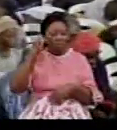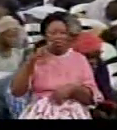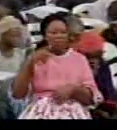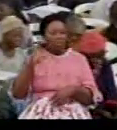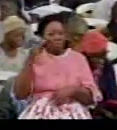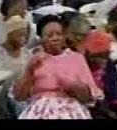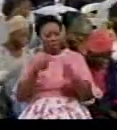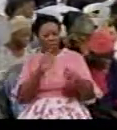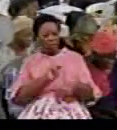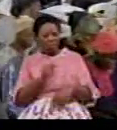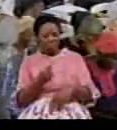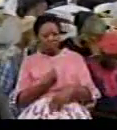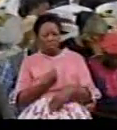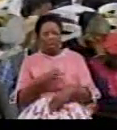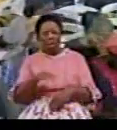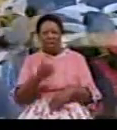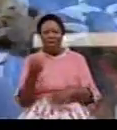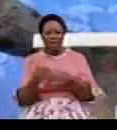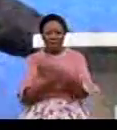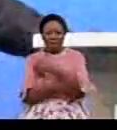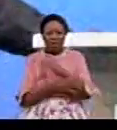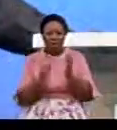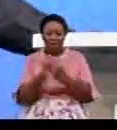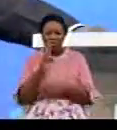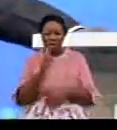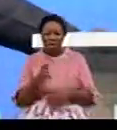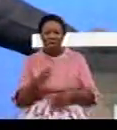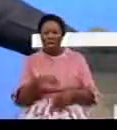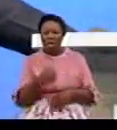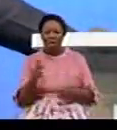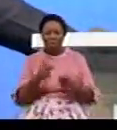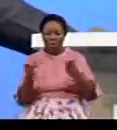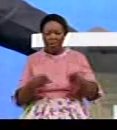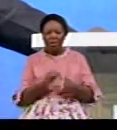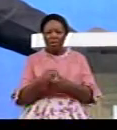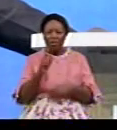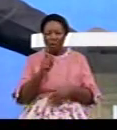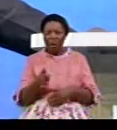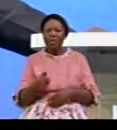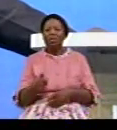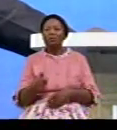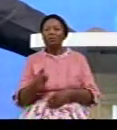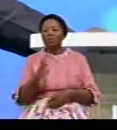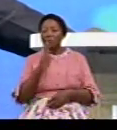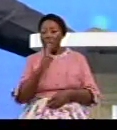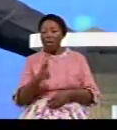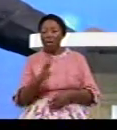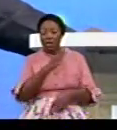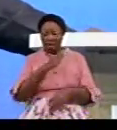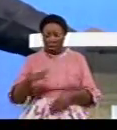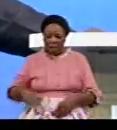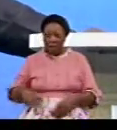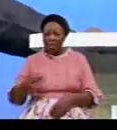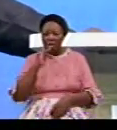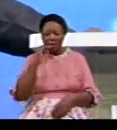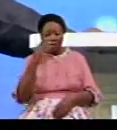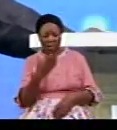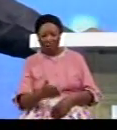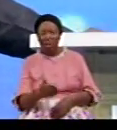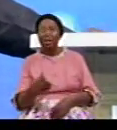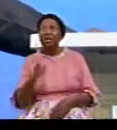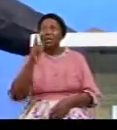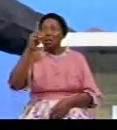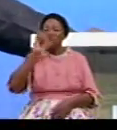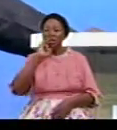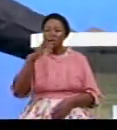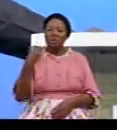Satan. Children of God. No more worshippers of idols. Children of God. Confirm it